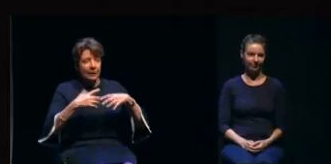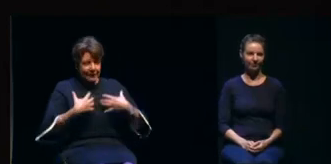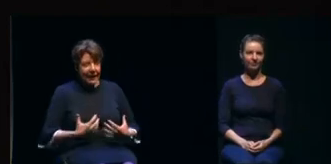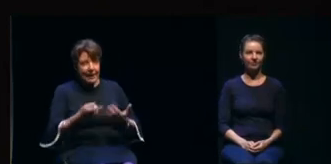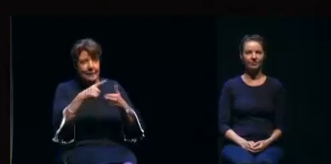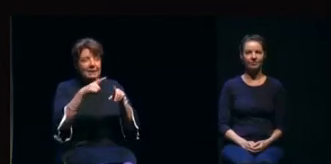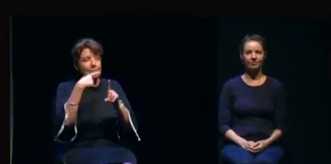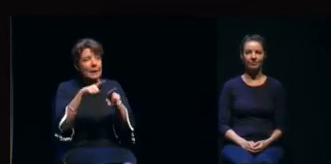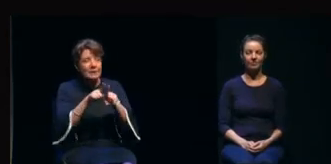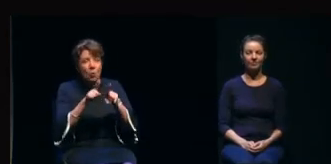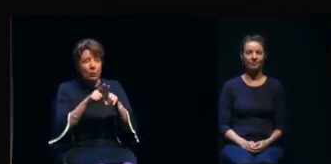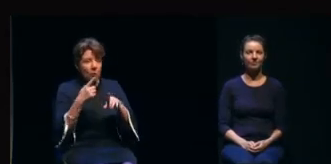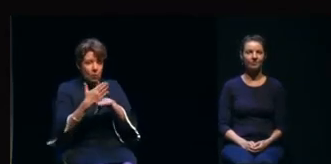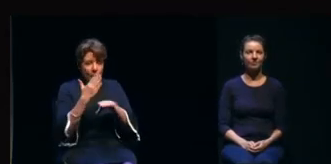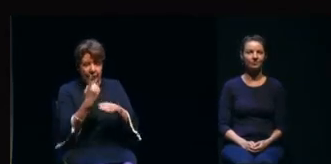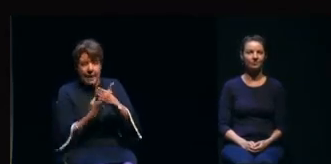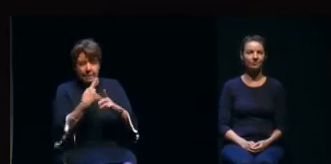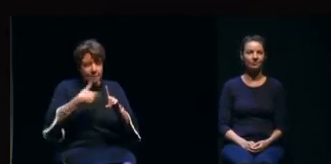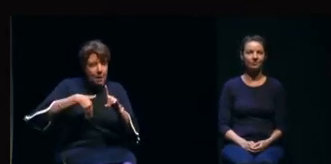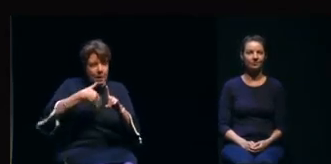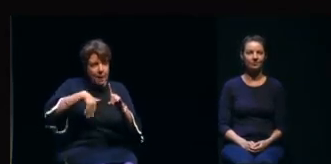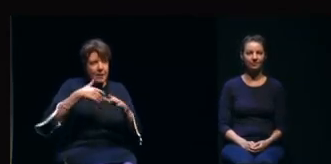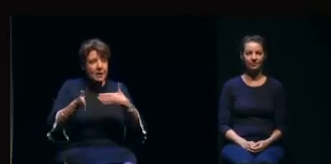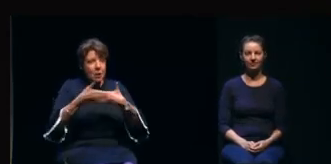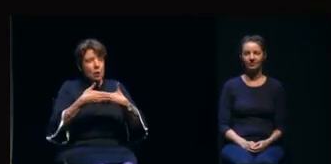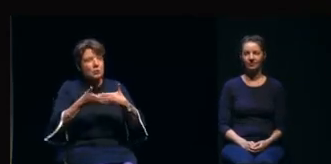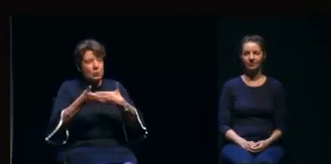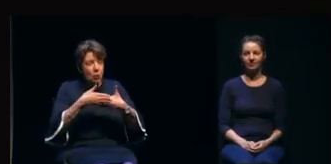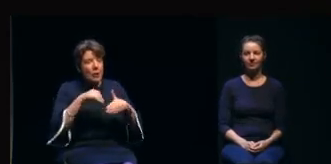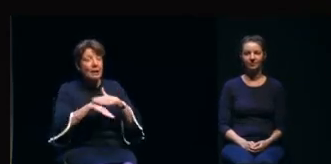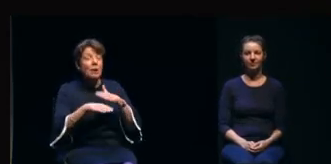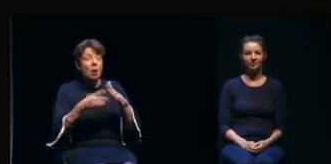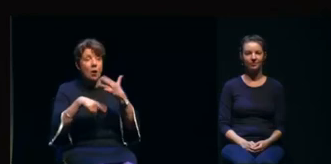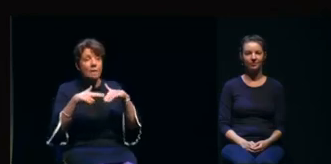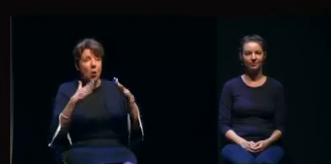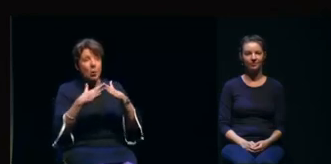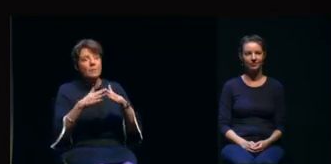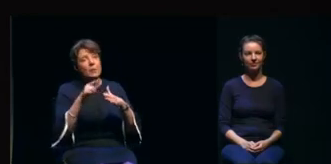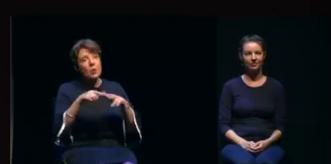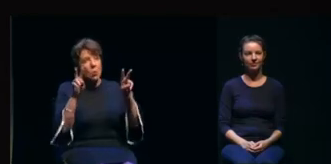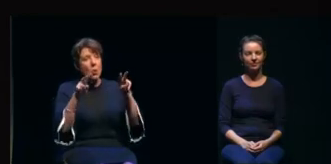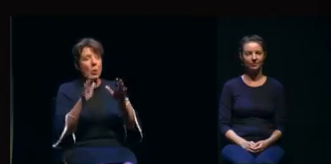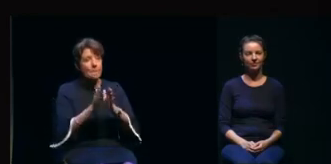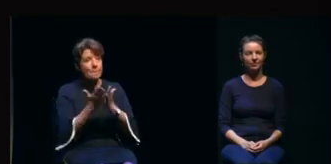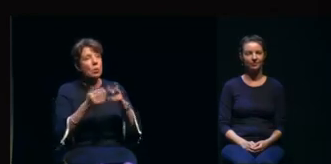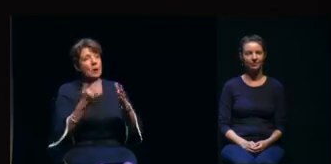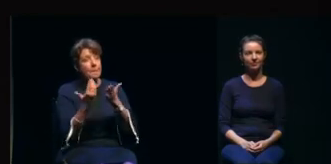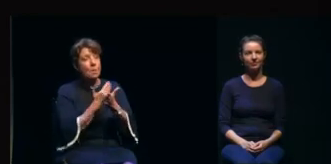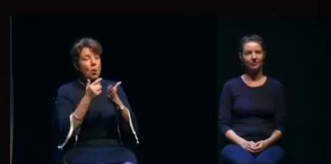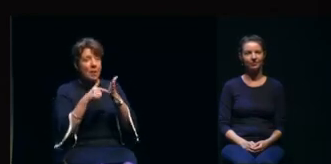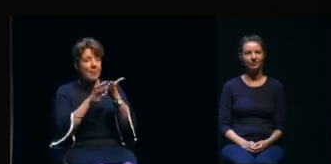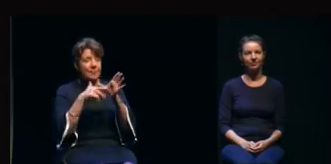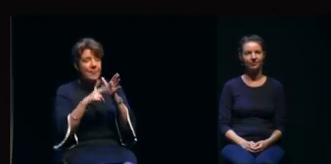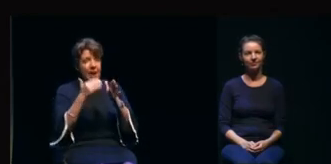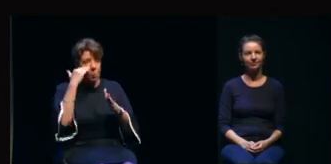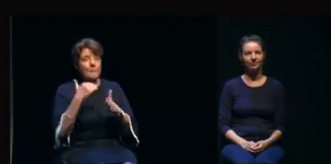labour that occurs behind the closed door of home in her book, More Than a Woman. Please welcome to